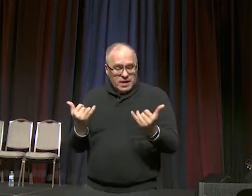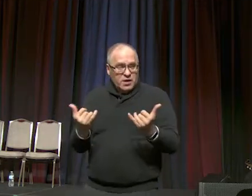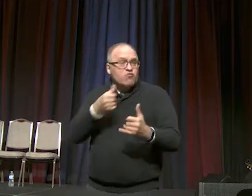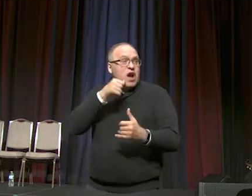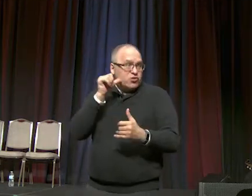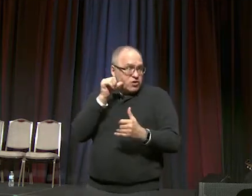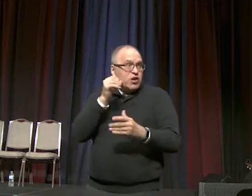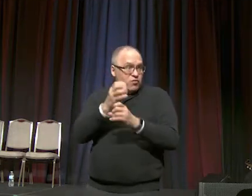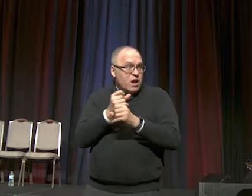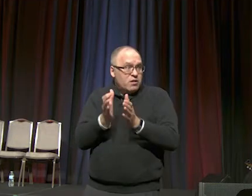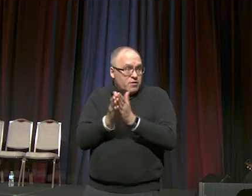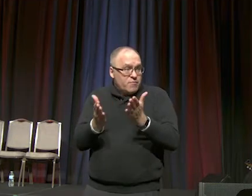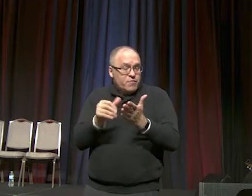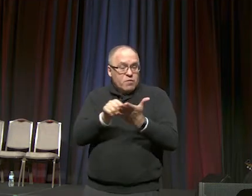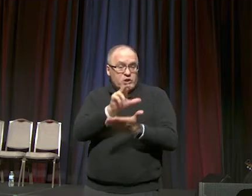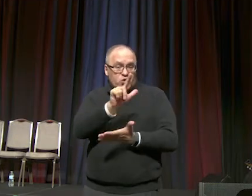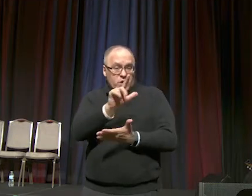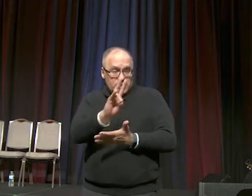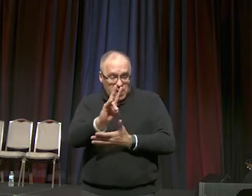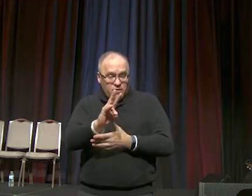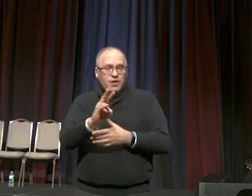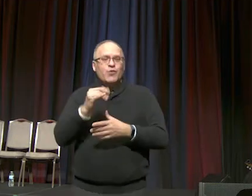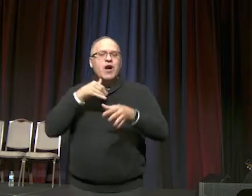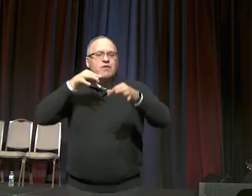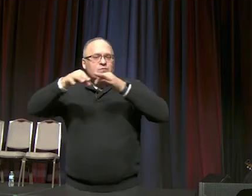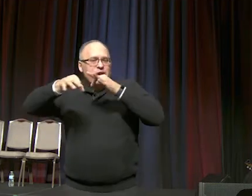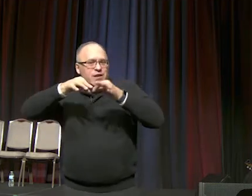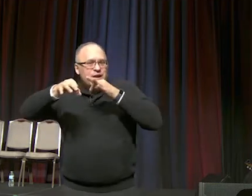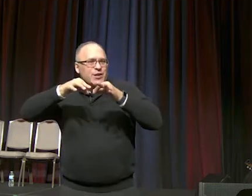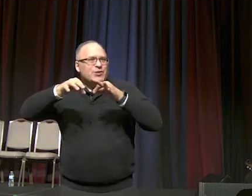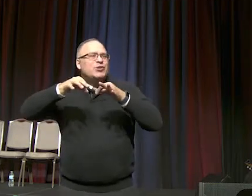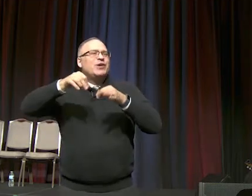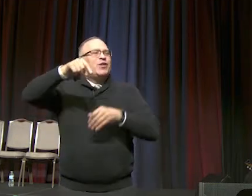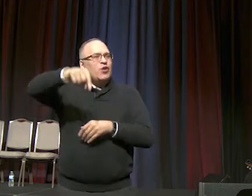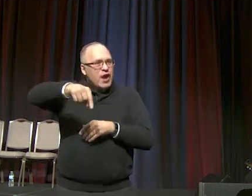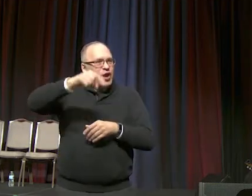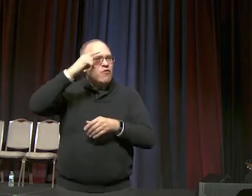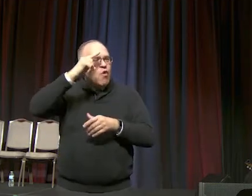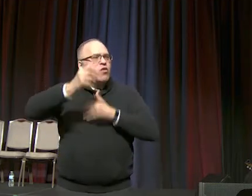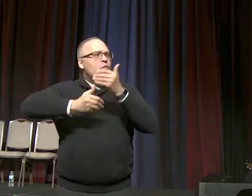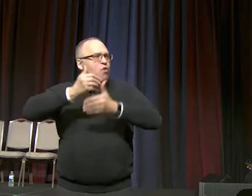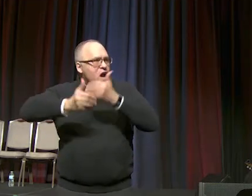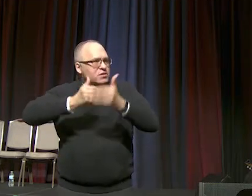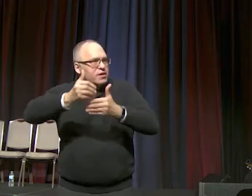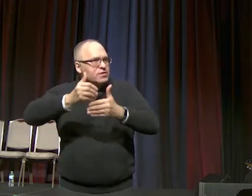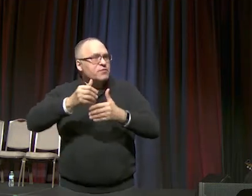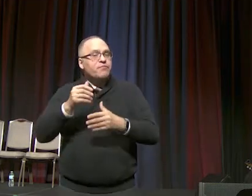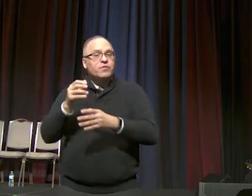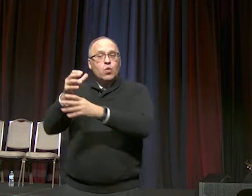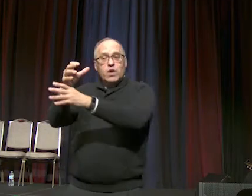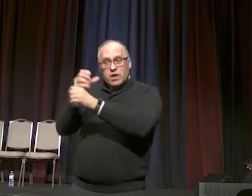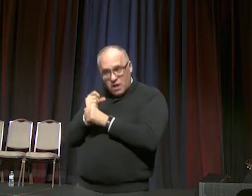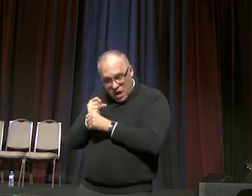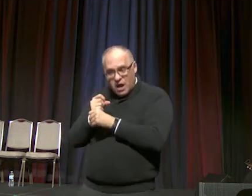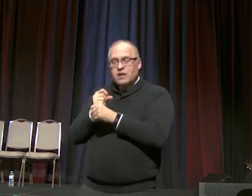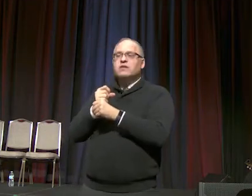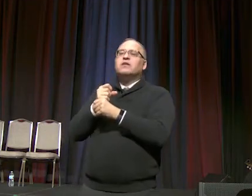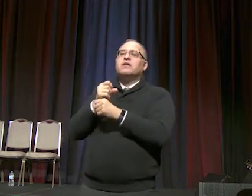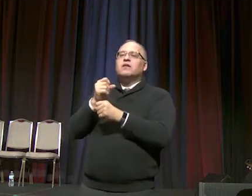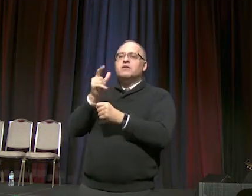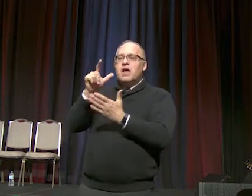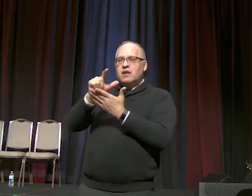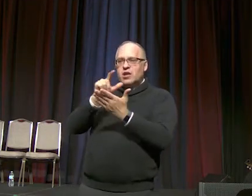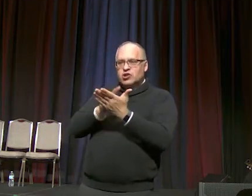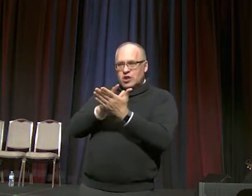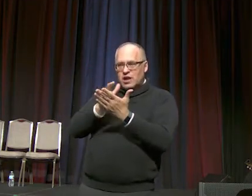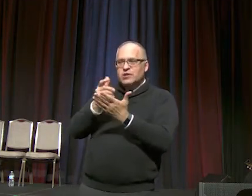will find an explanation of the legislative process, where the petitions have been received. They will be reviewed by the Committee on